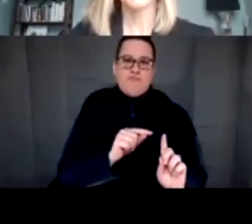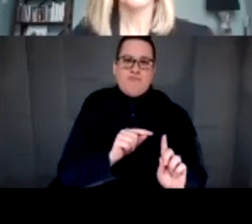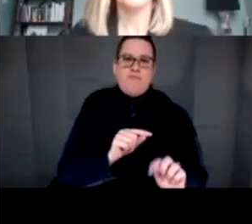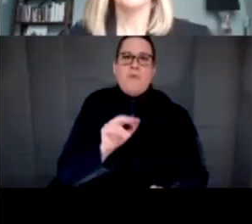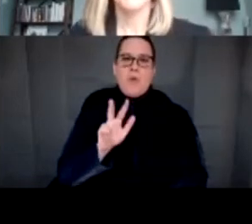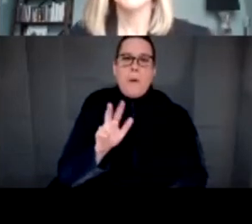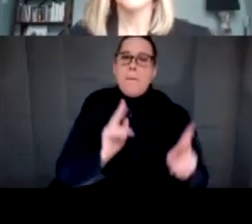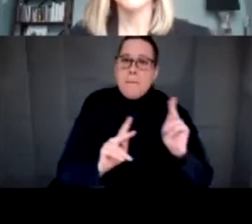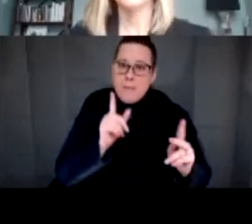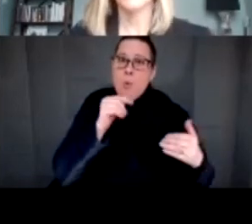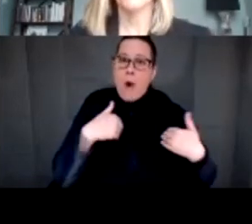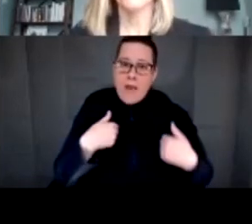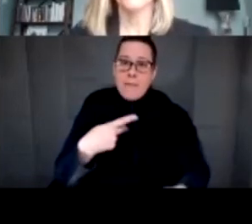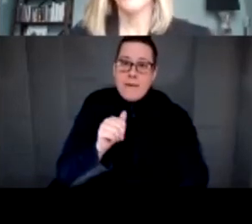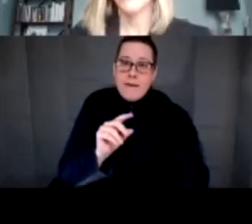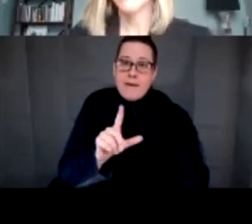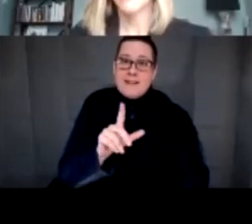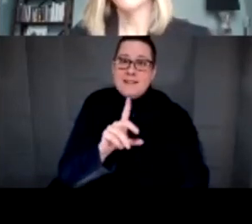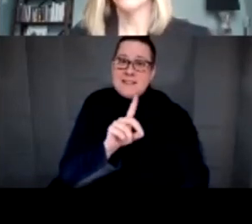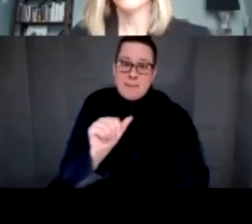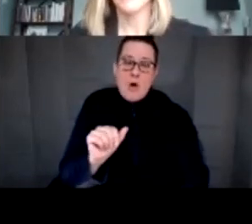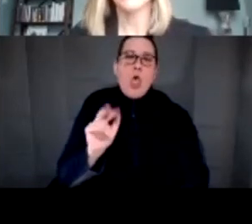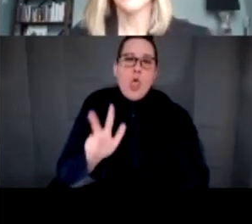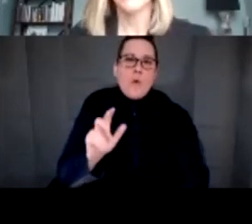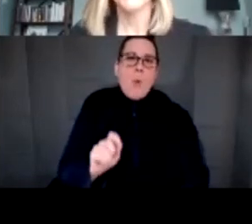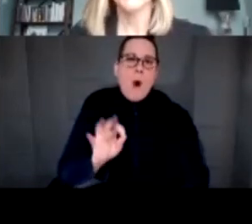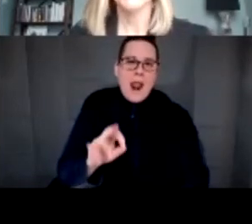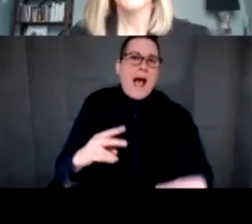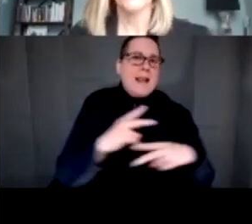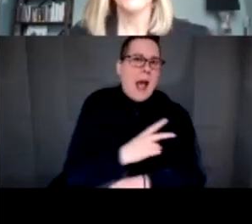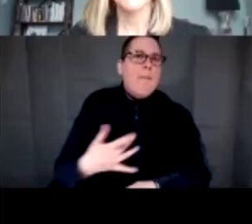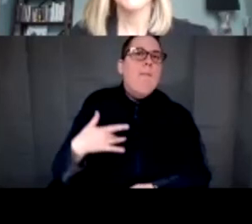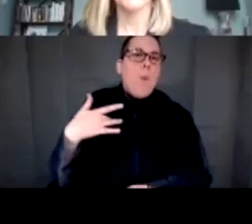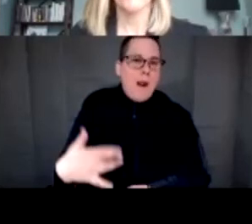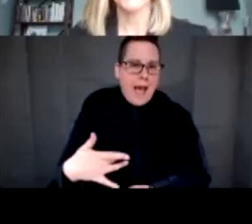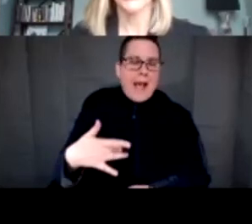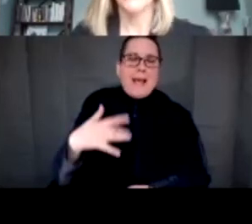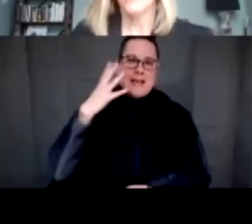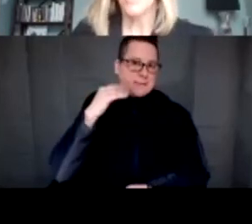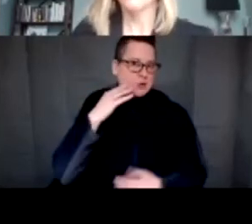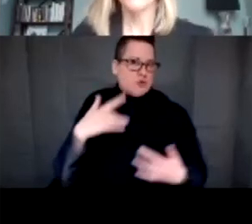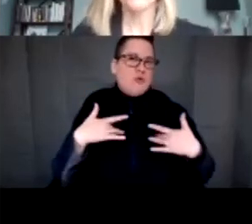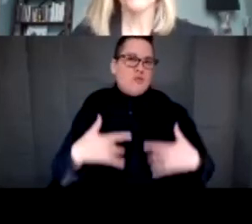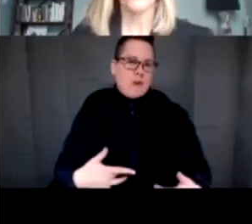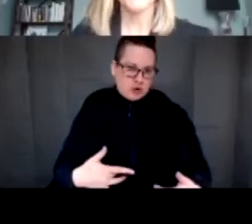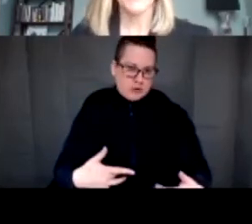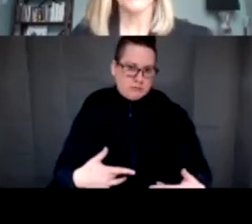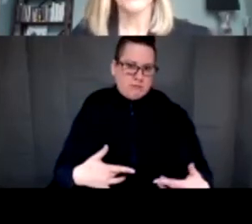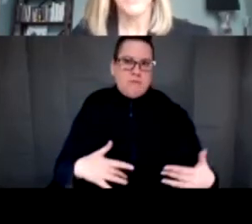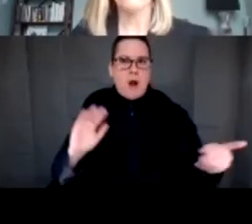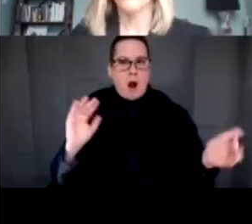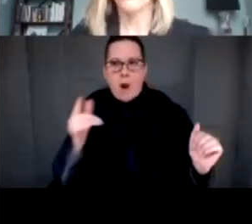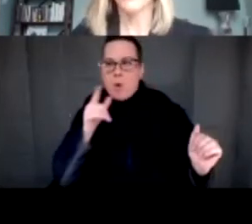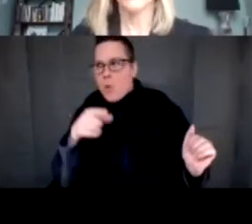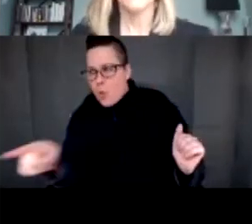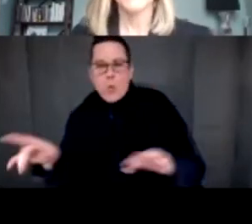3.9, people with PADL disability were 3.9 times more likely to experience depression than were those that were